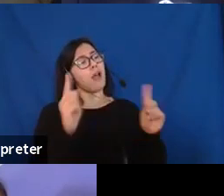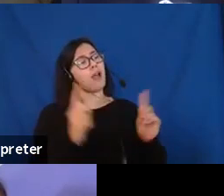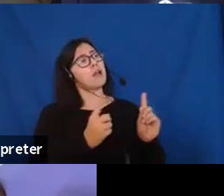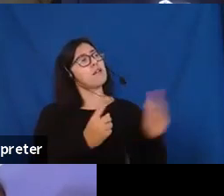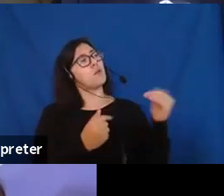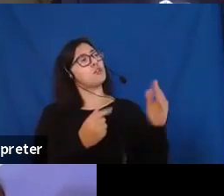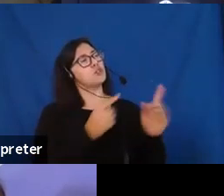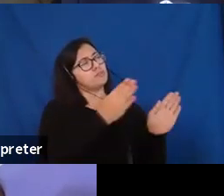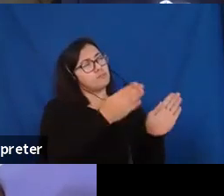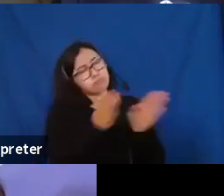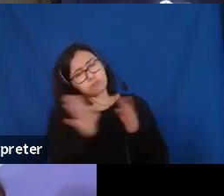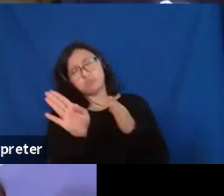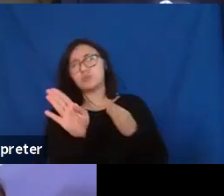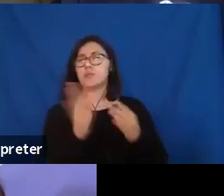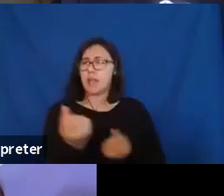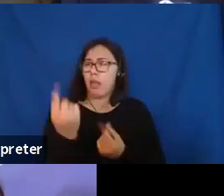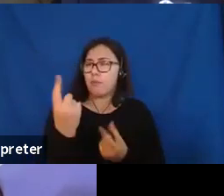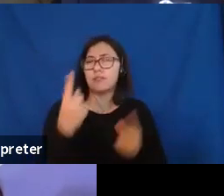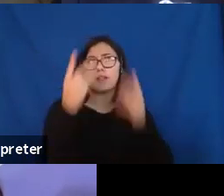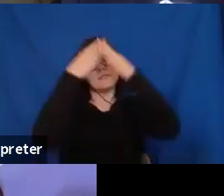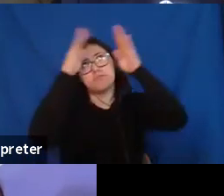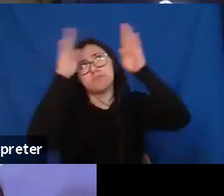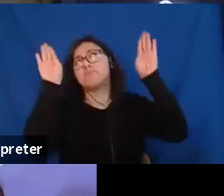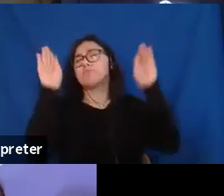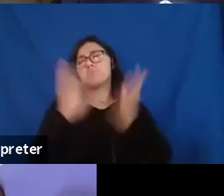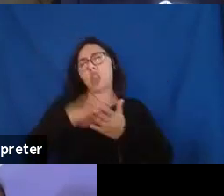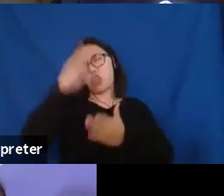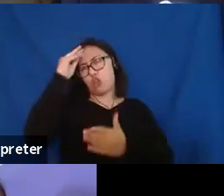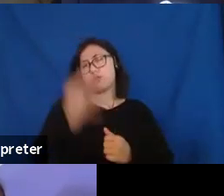to empathize, or to sort of broaden their awareness.